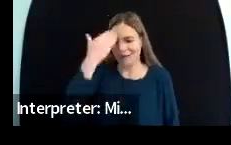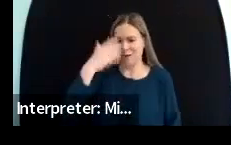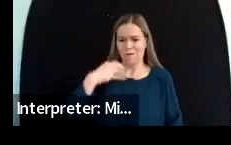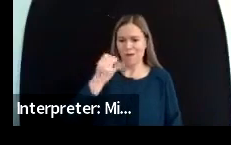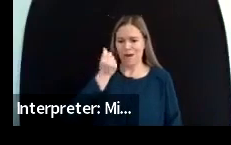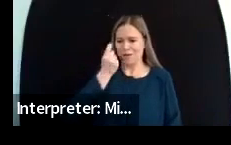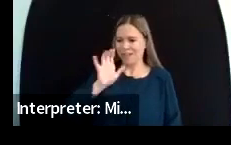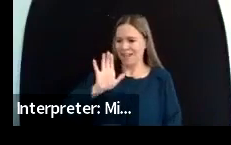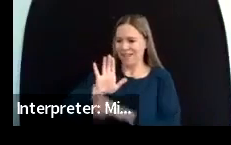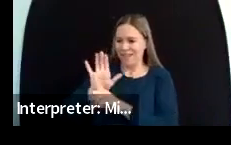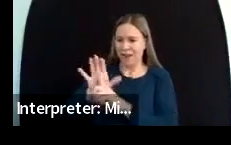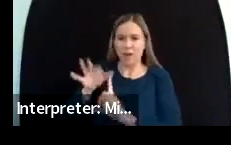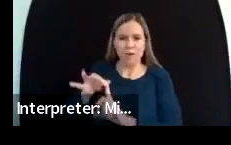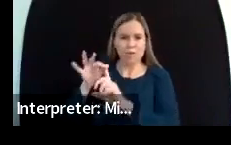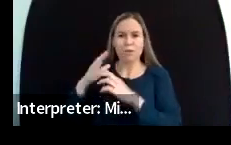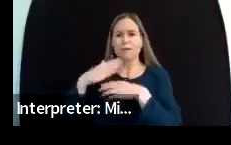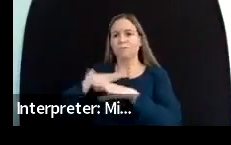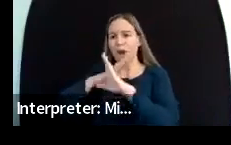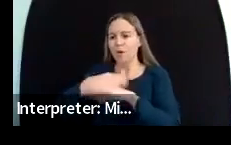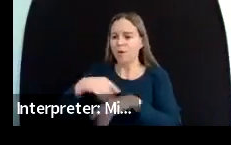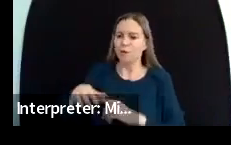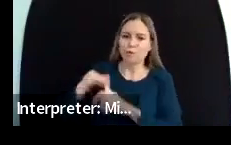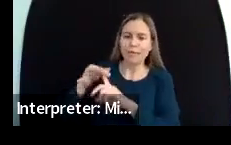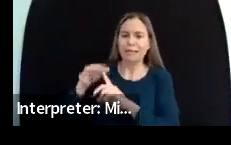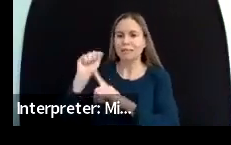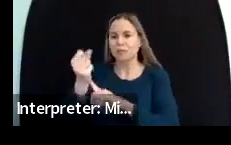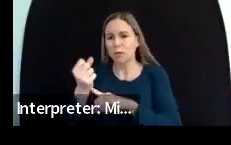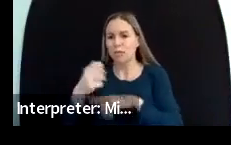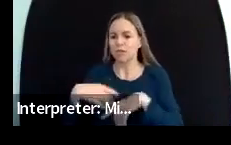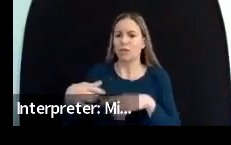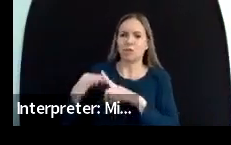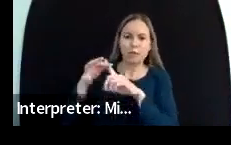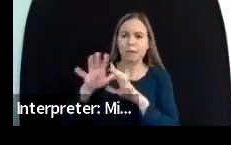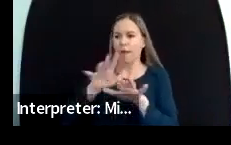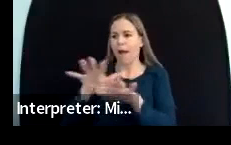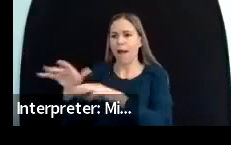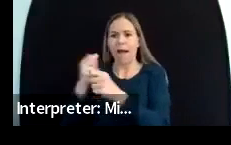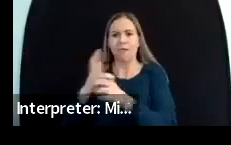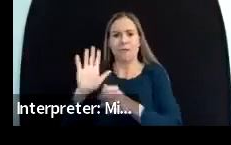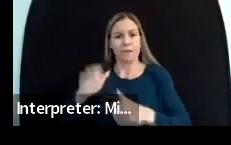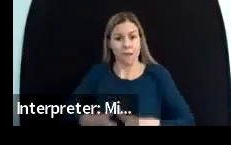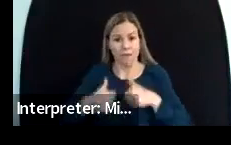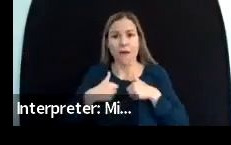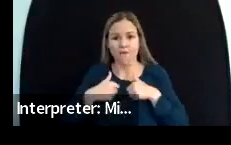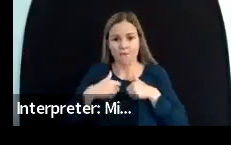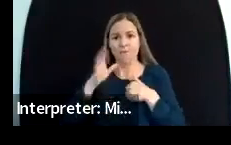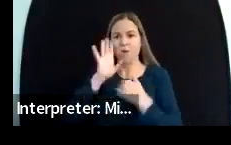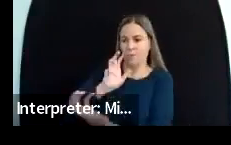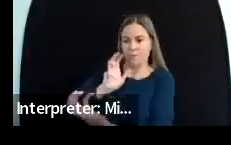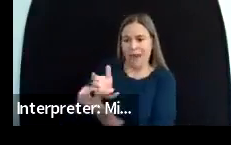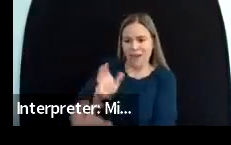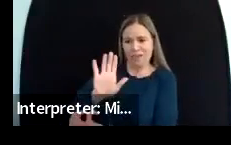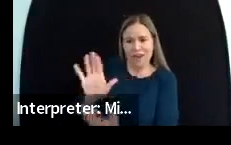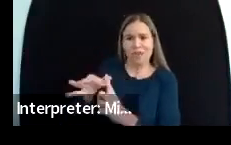barriers, circumstances, and other conditions that people are living in. And so you can see here in the